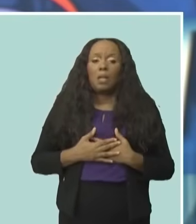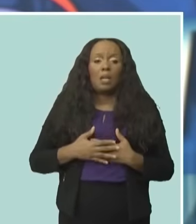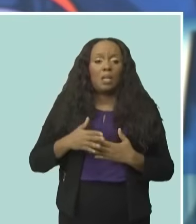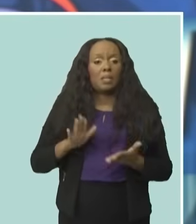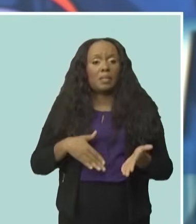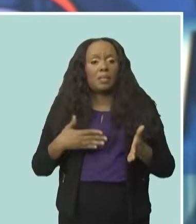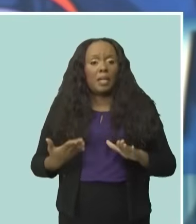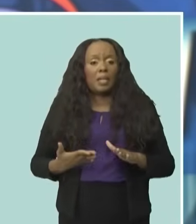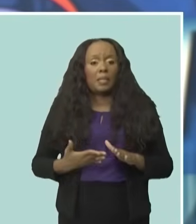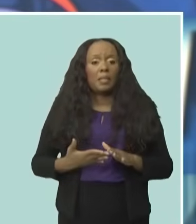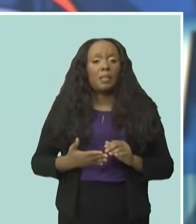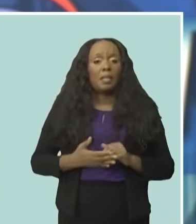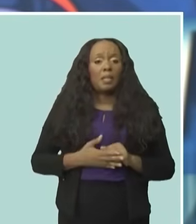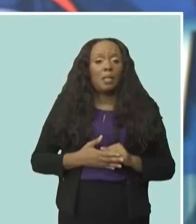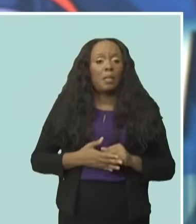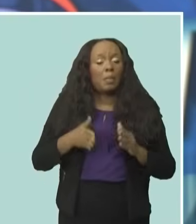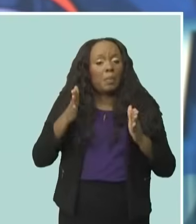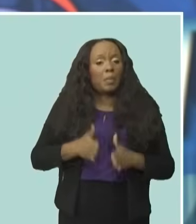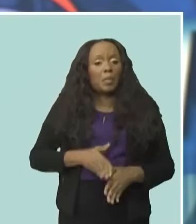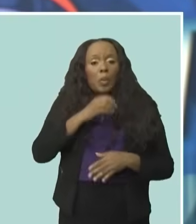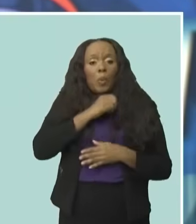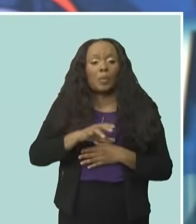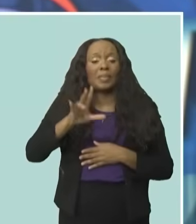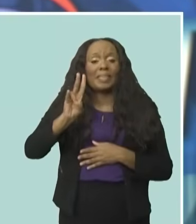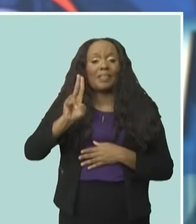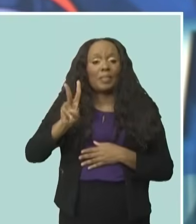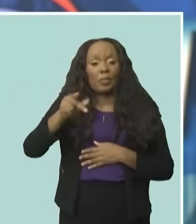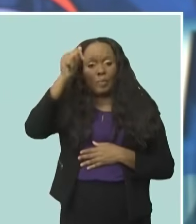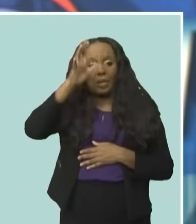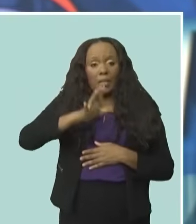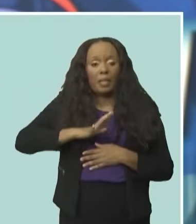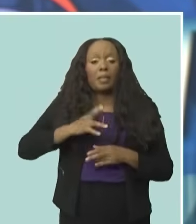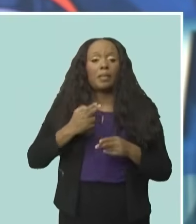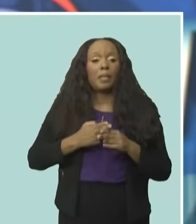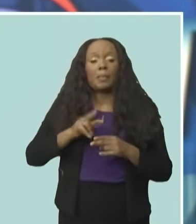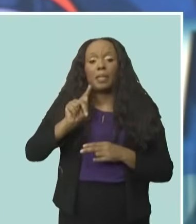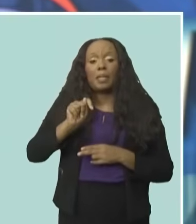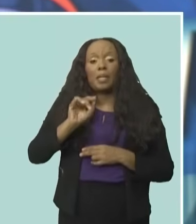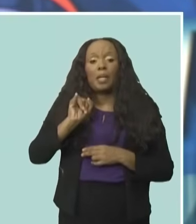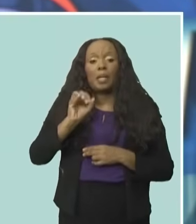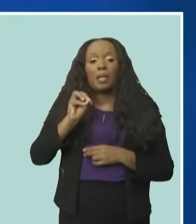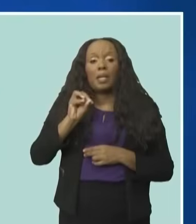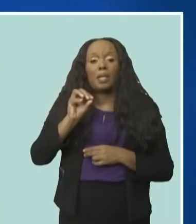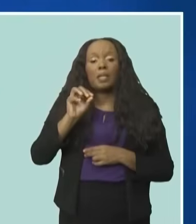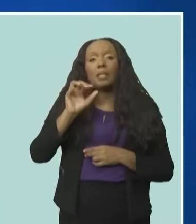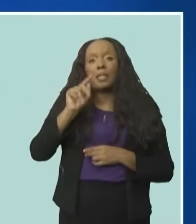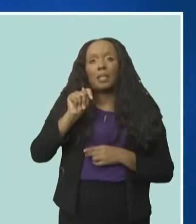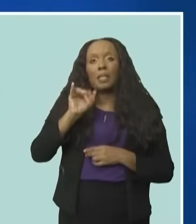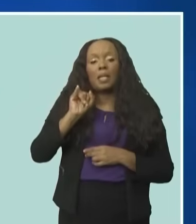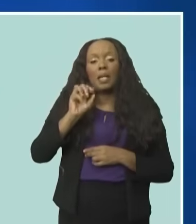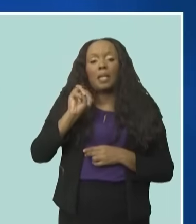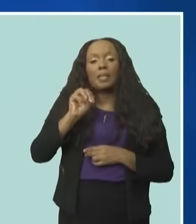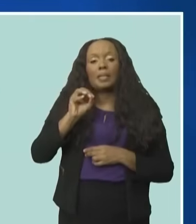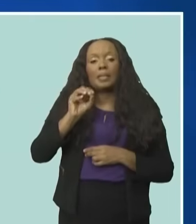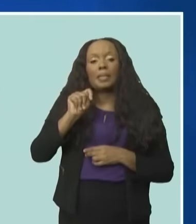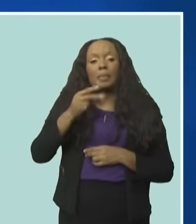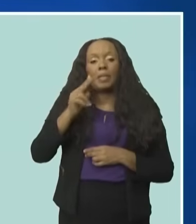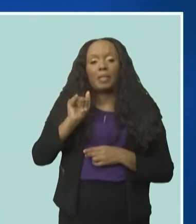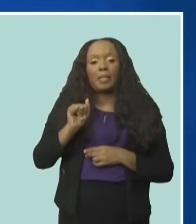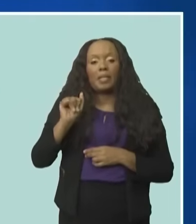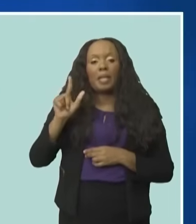of a 72-year-old resident. He is Timothy Licorice. The former employee of C.O. Williams and